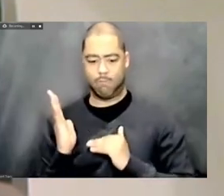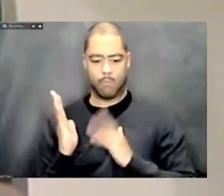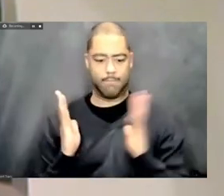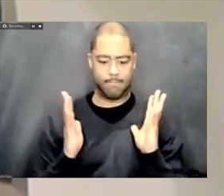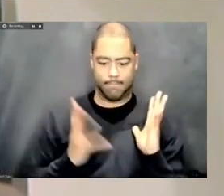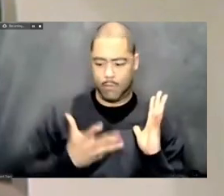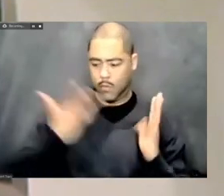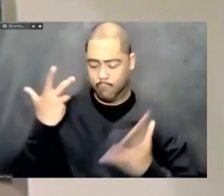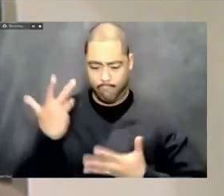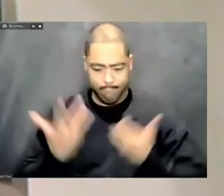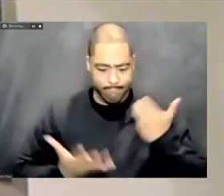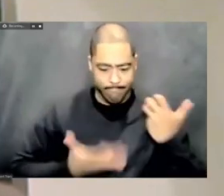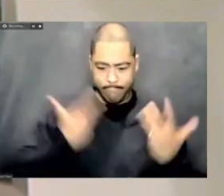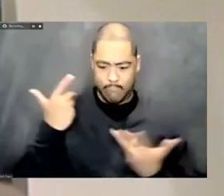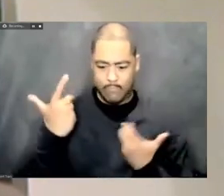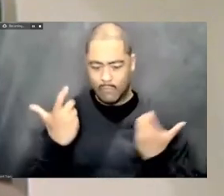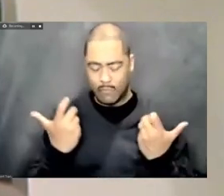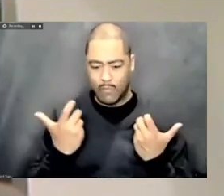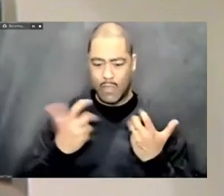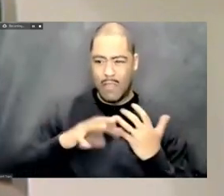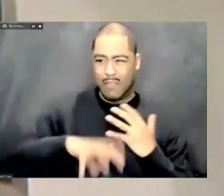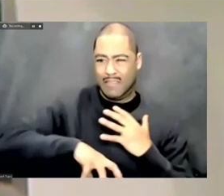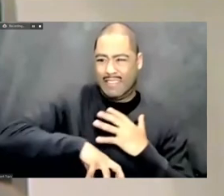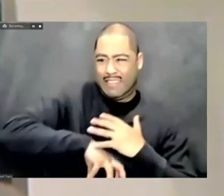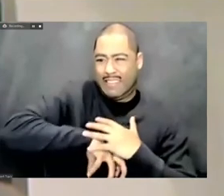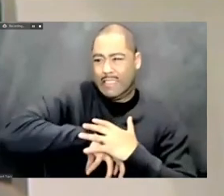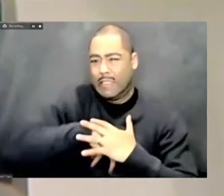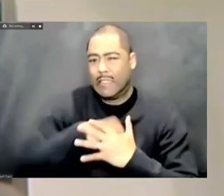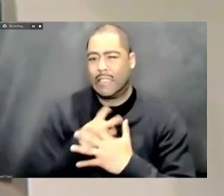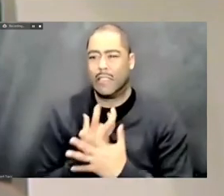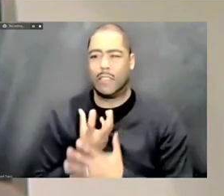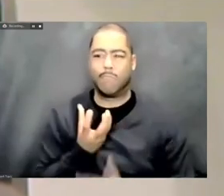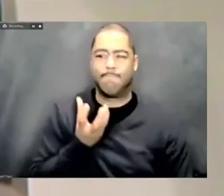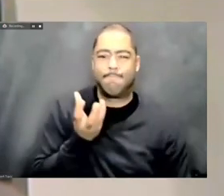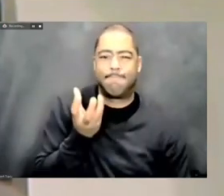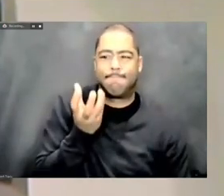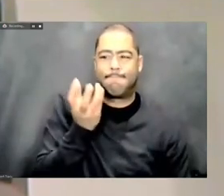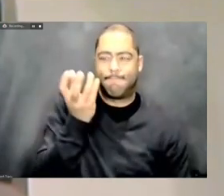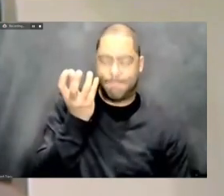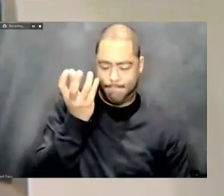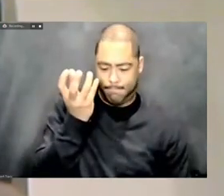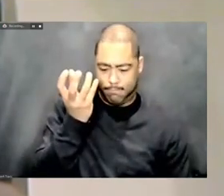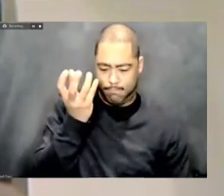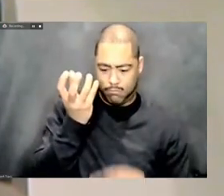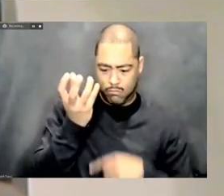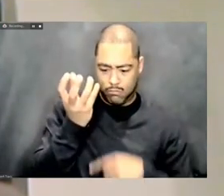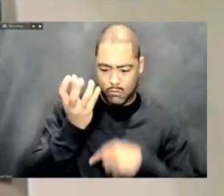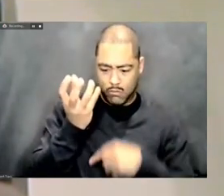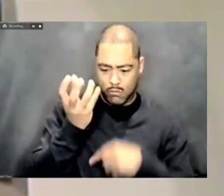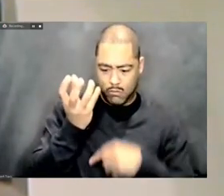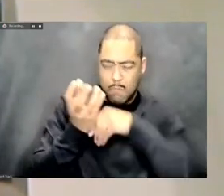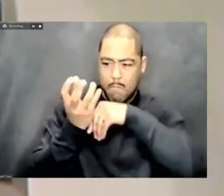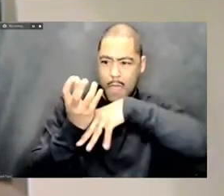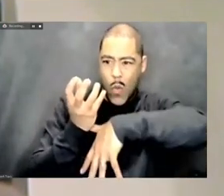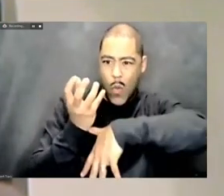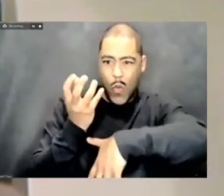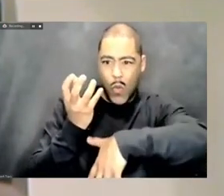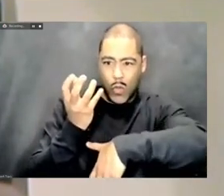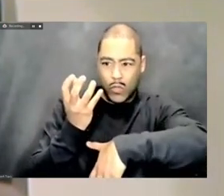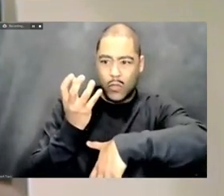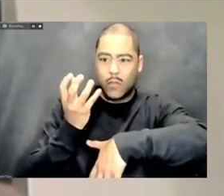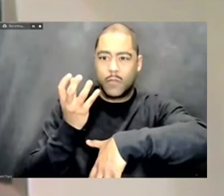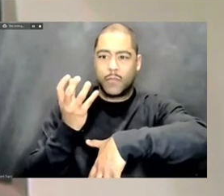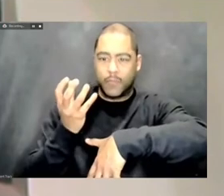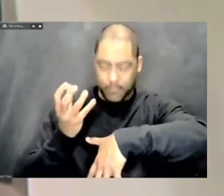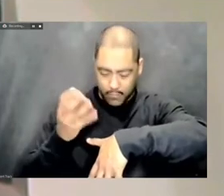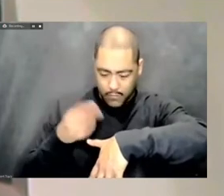our reach to pull from the deep and feed from the richness of our roots. that has already absorbed the salvation of rainy